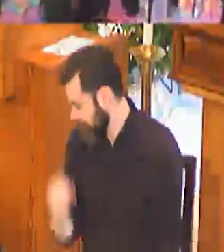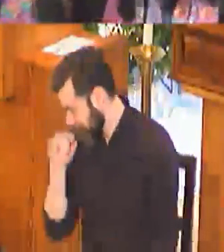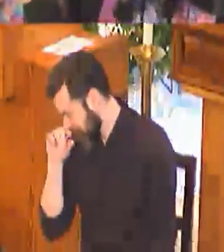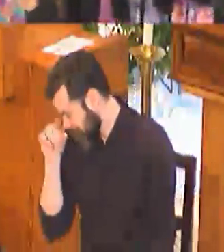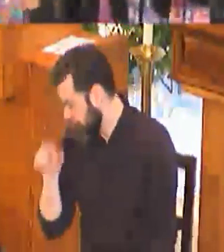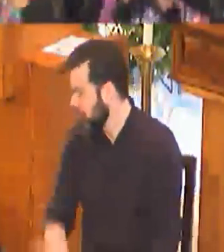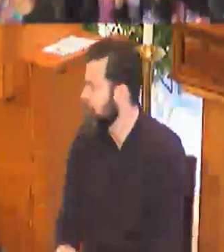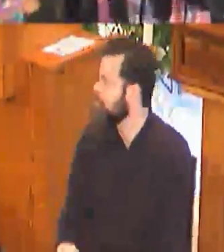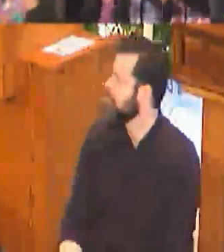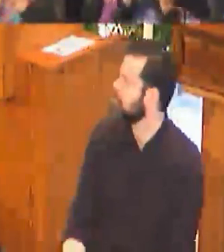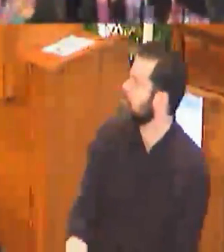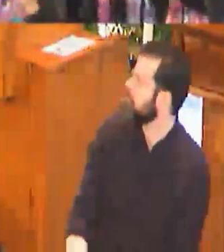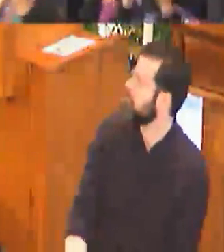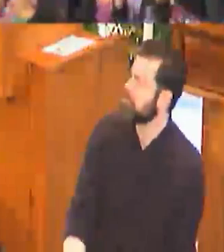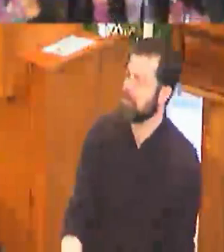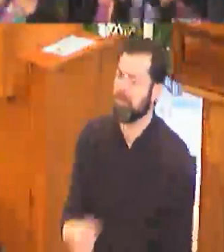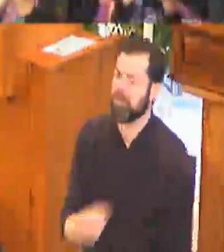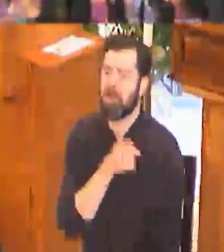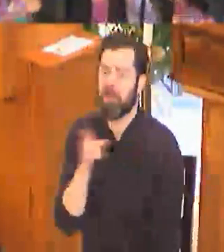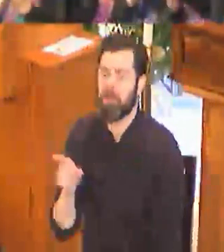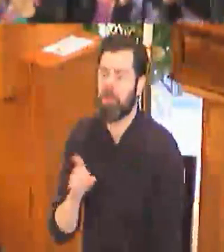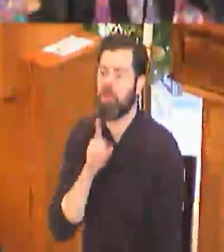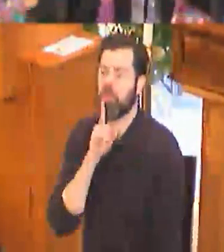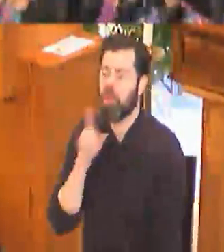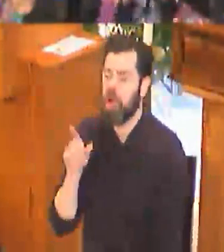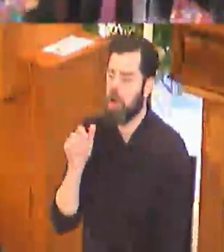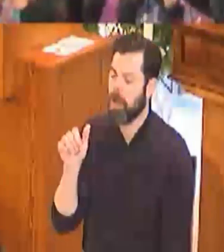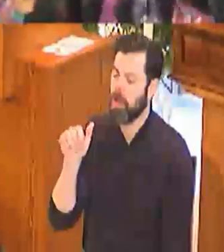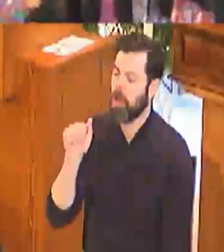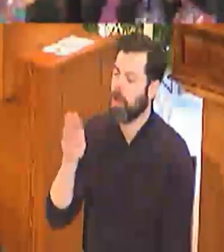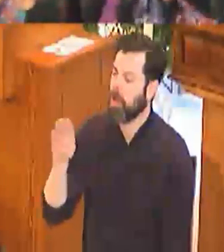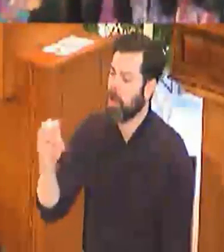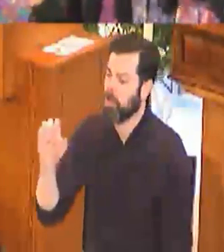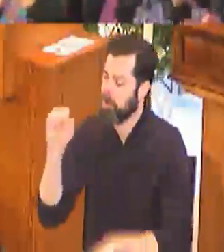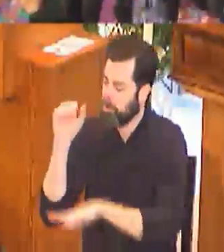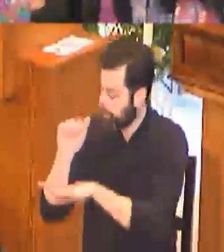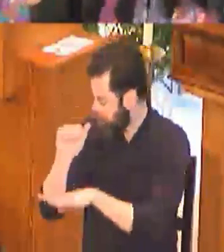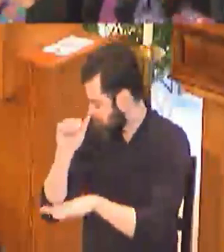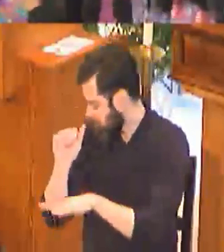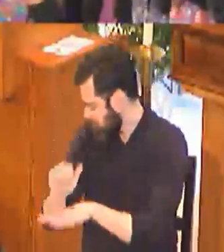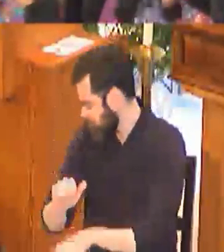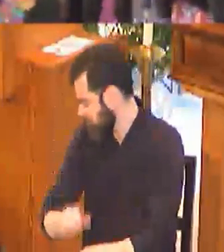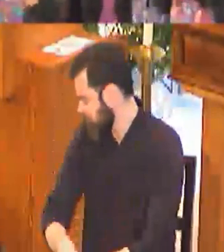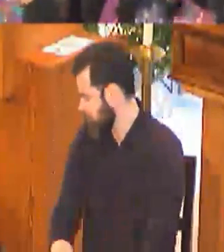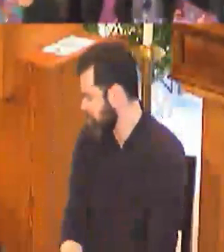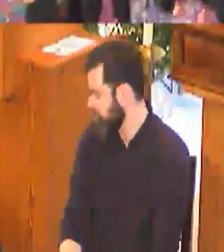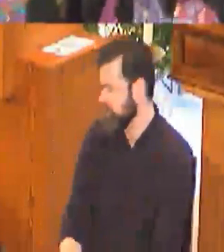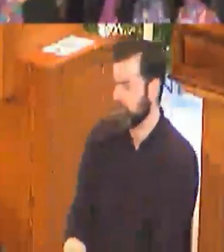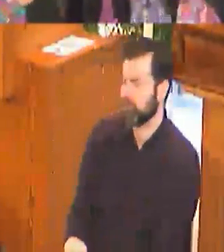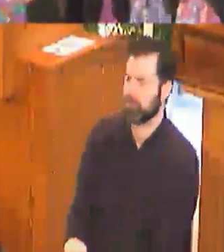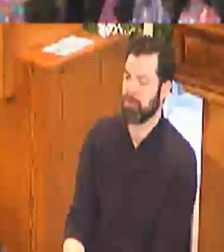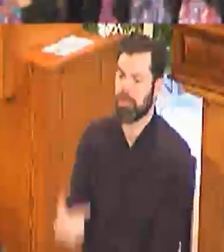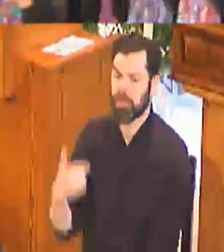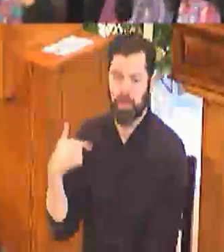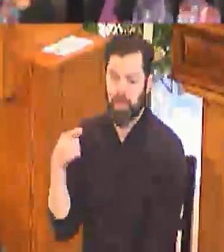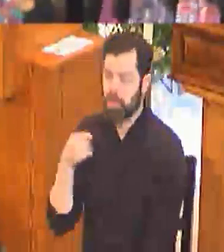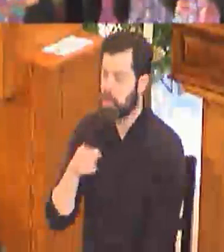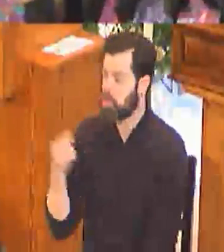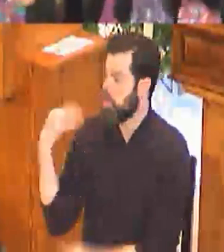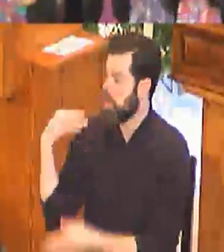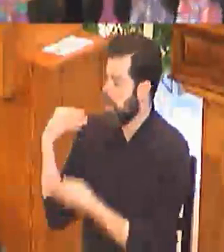You are Abraham's heirs, and and you have an inheritance on your